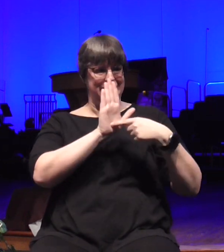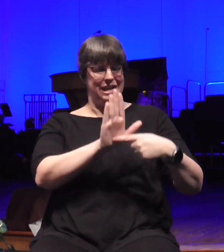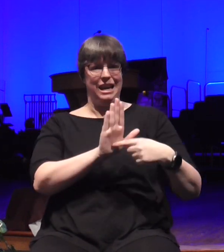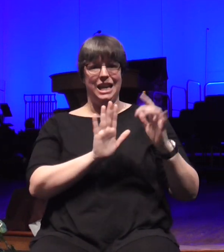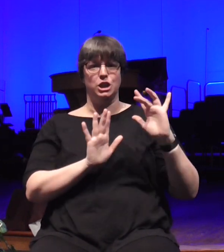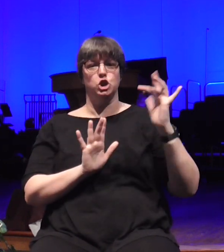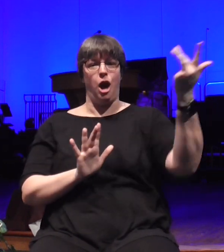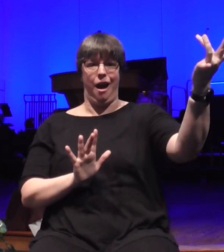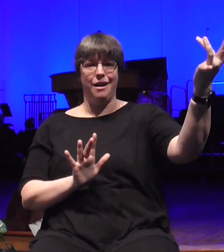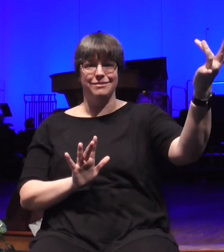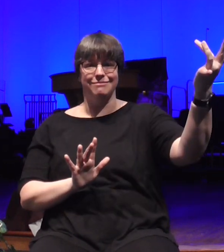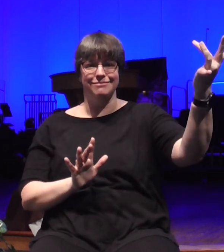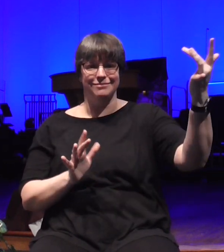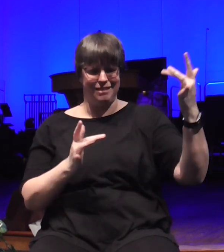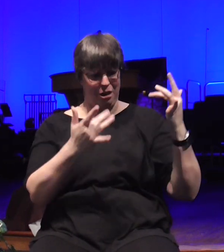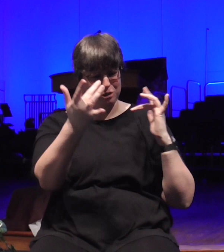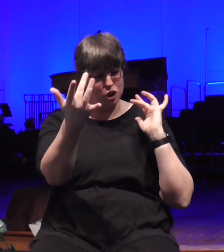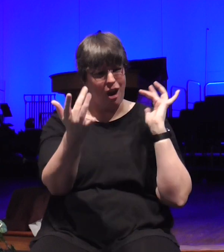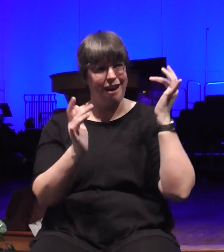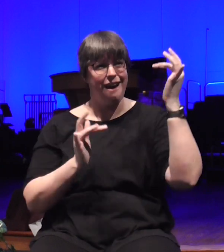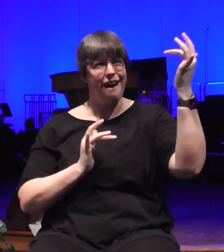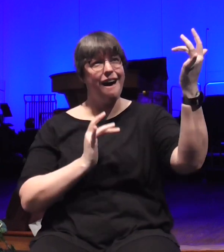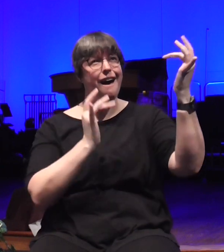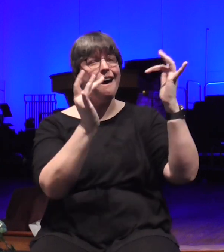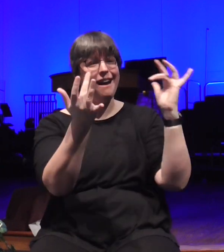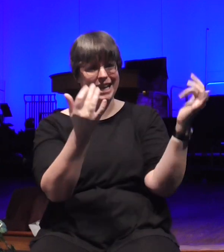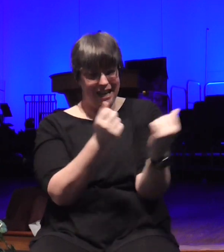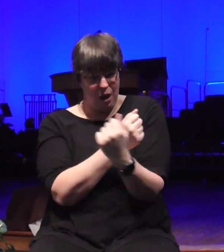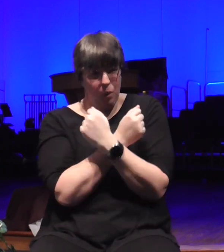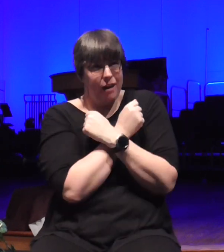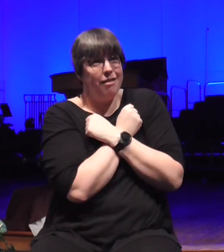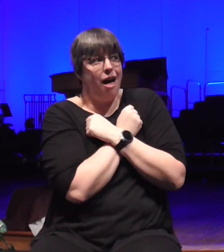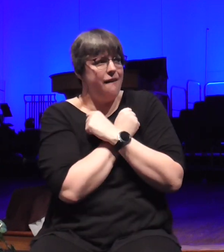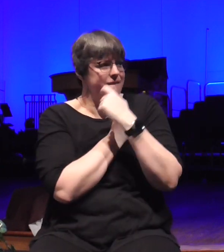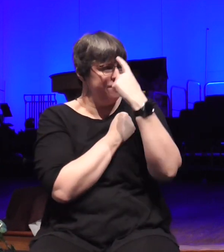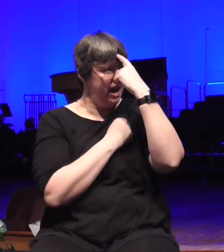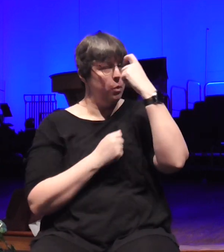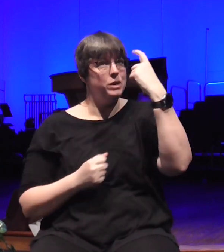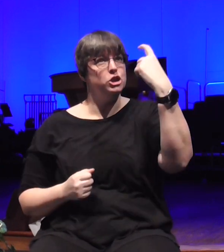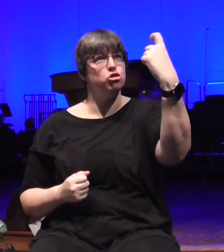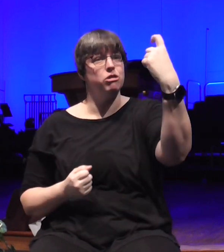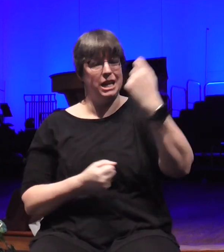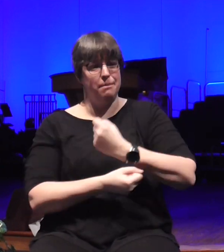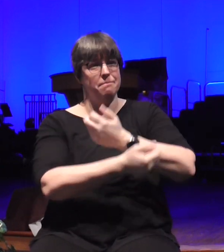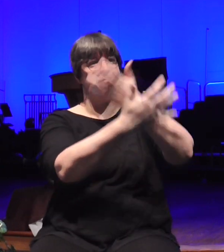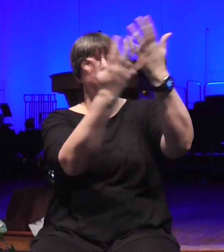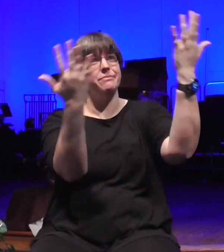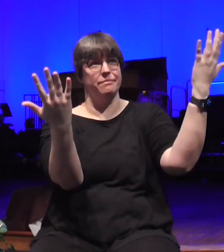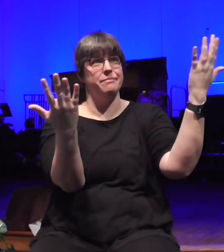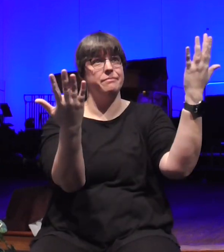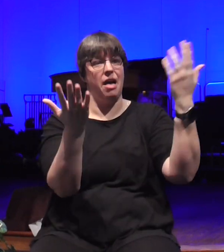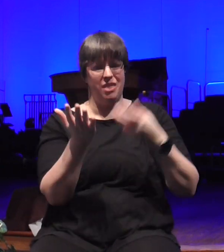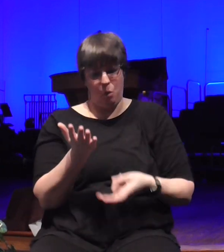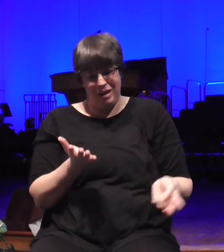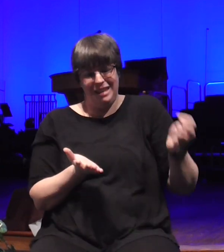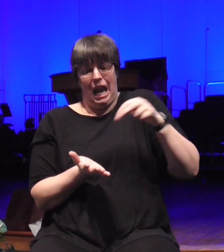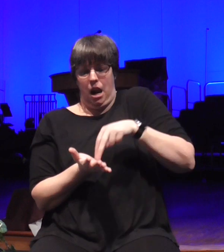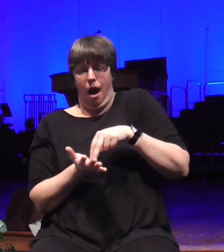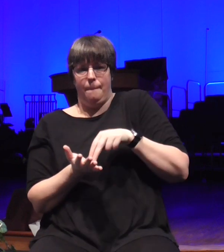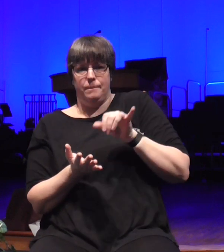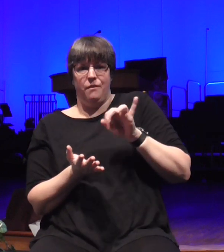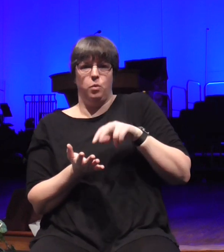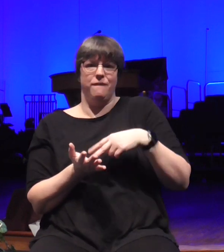that we might love, that we might dream, that we might get up when we fall down, that we